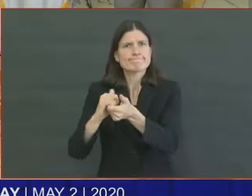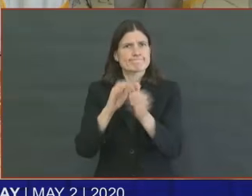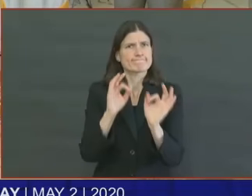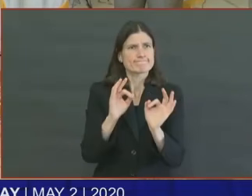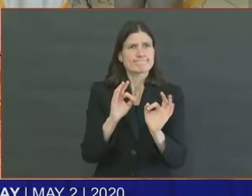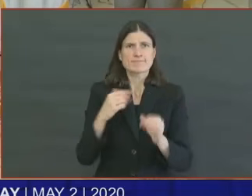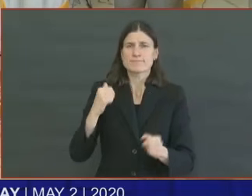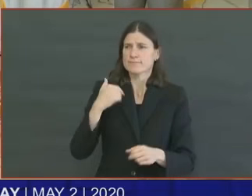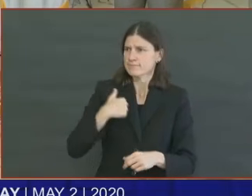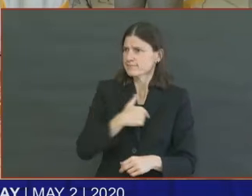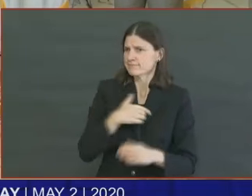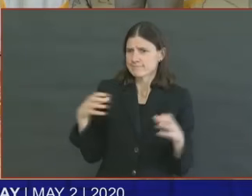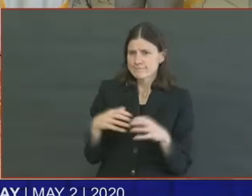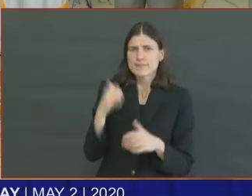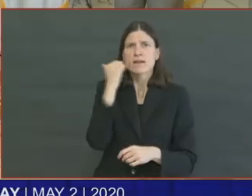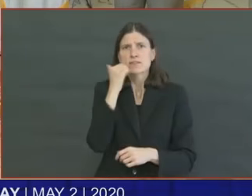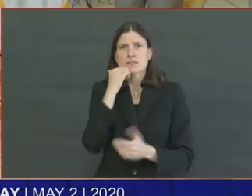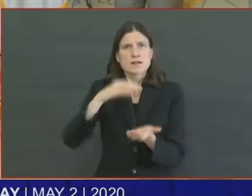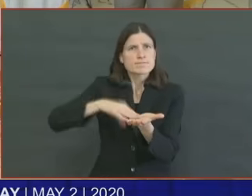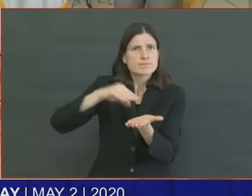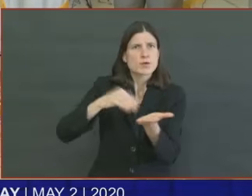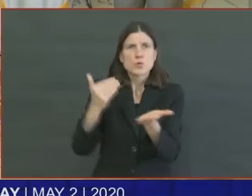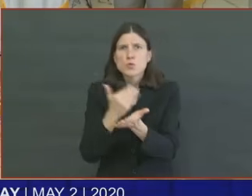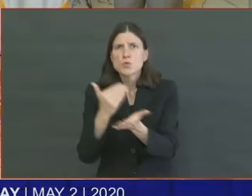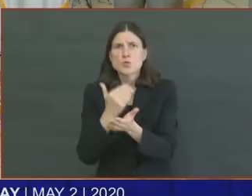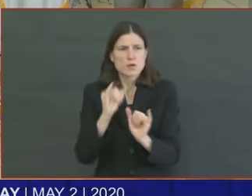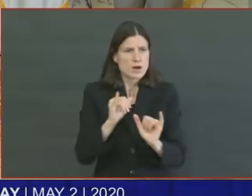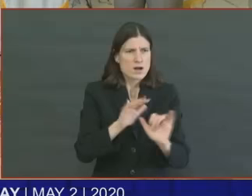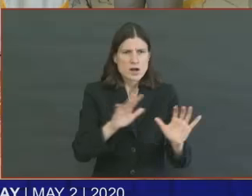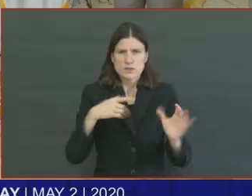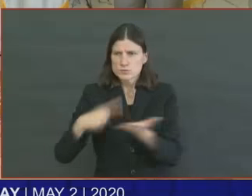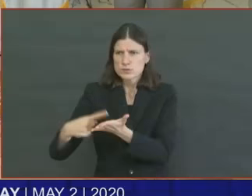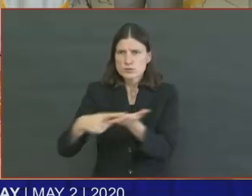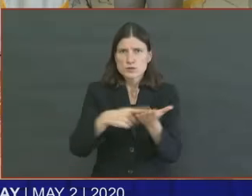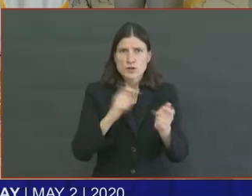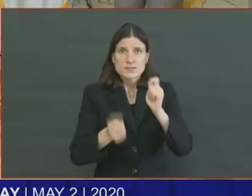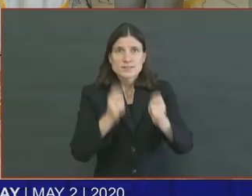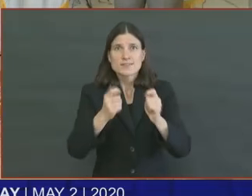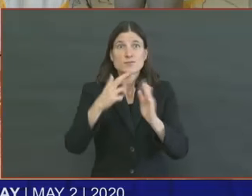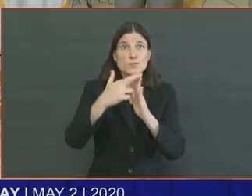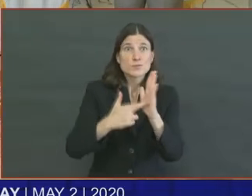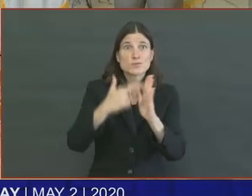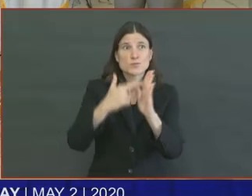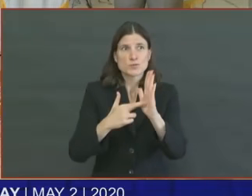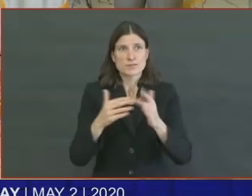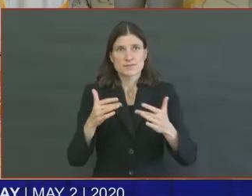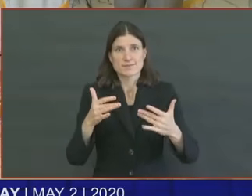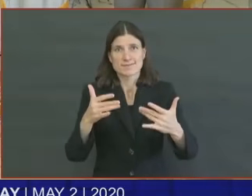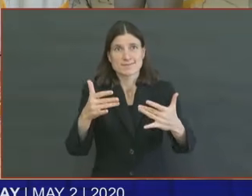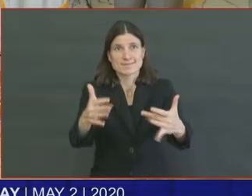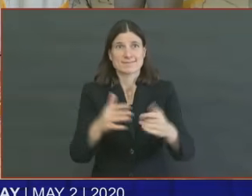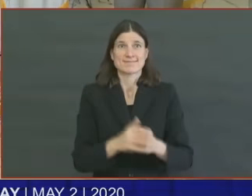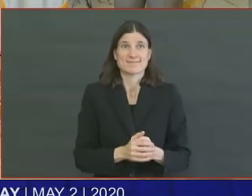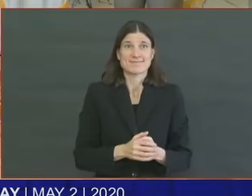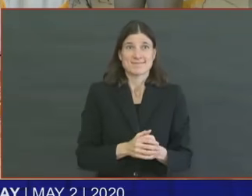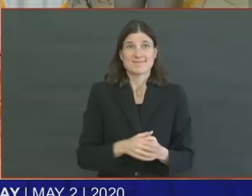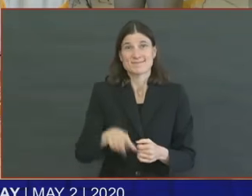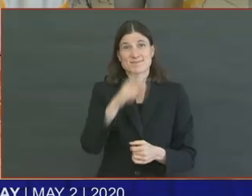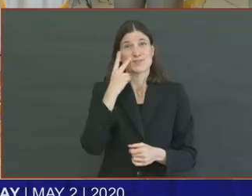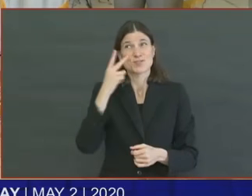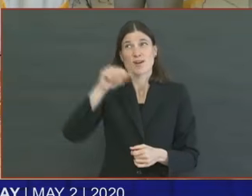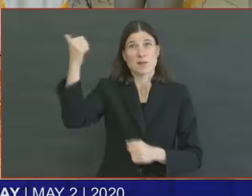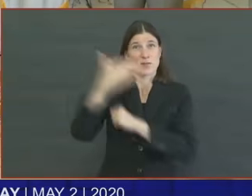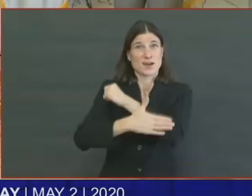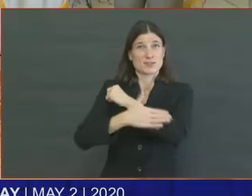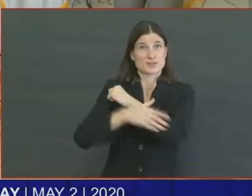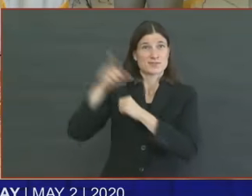ourselves safe. We've also seen, like, those images of Milan, Italy, or New York City, or other places that